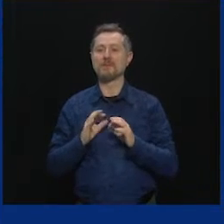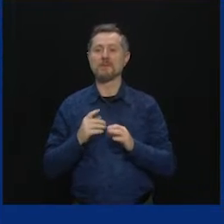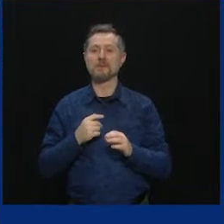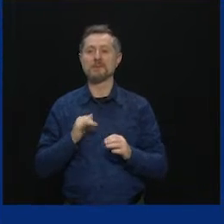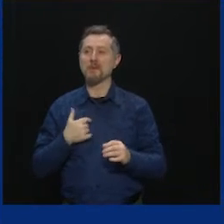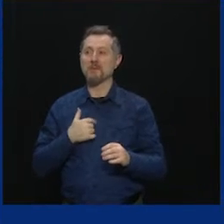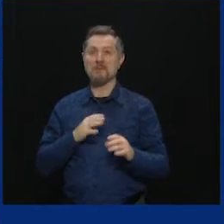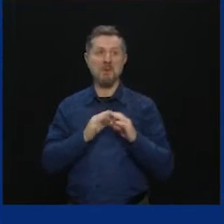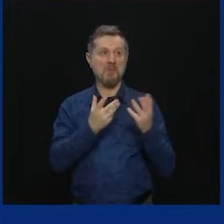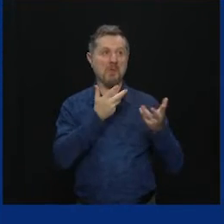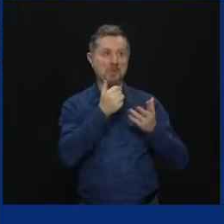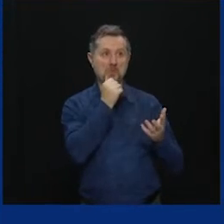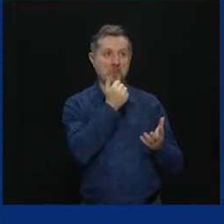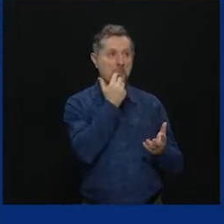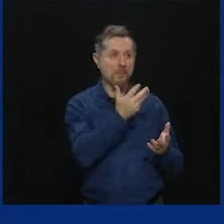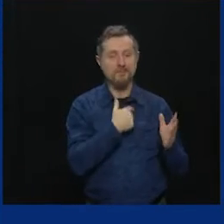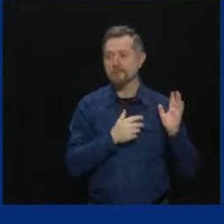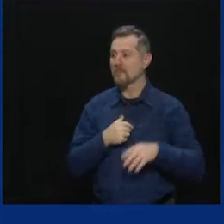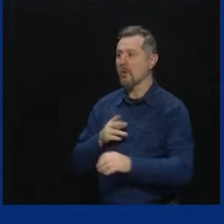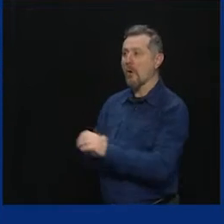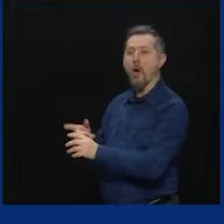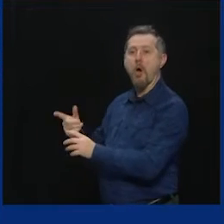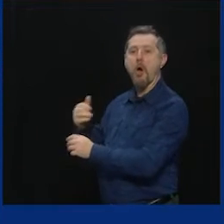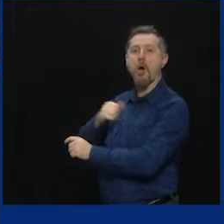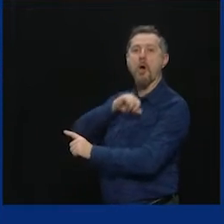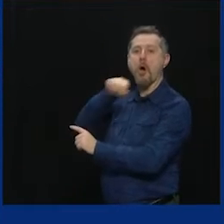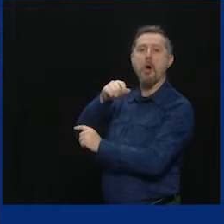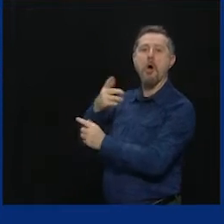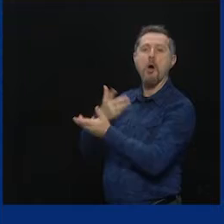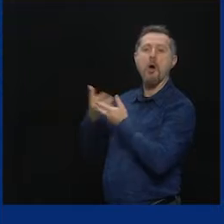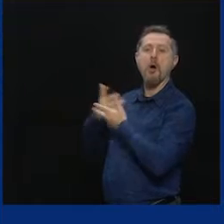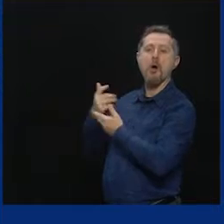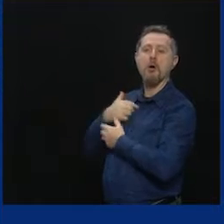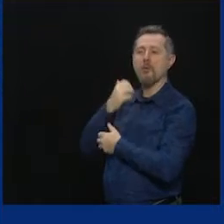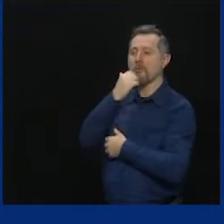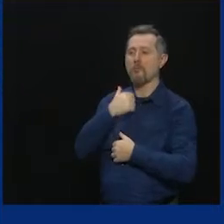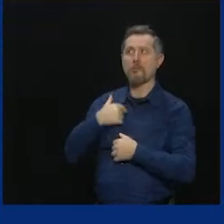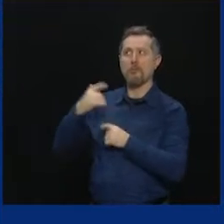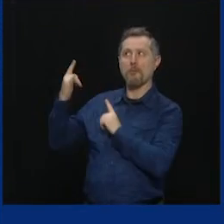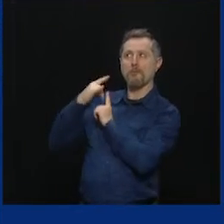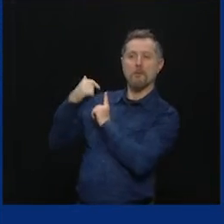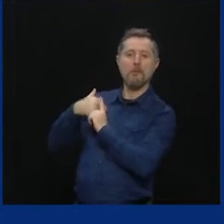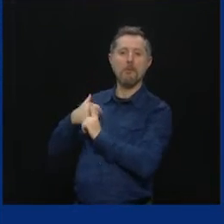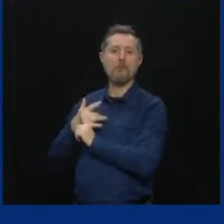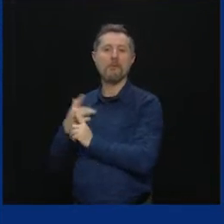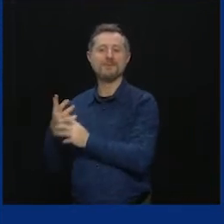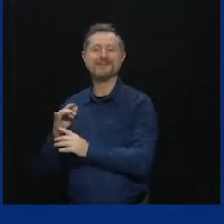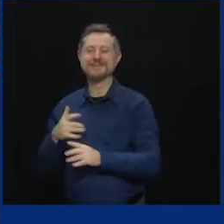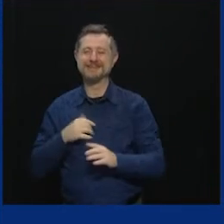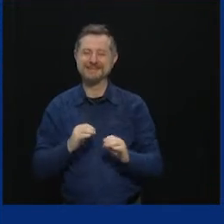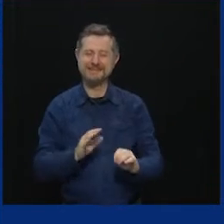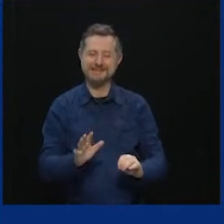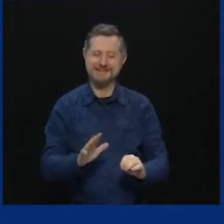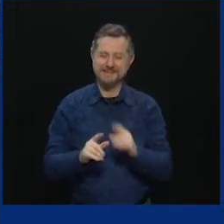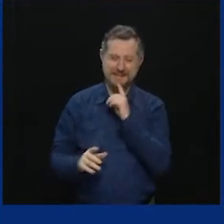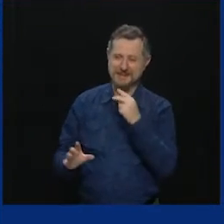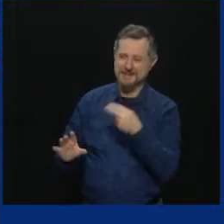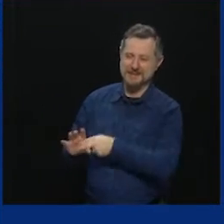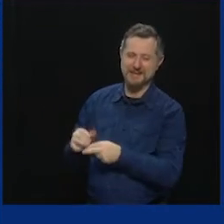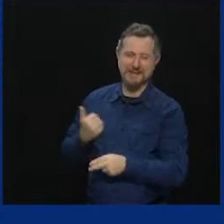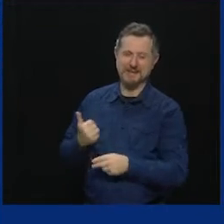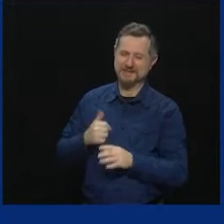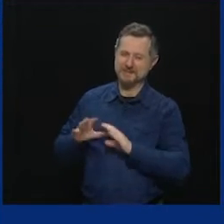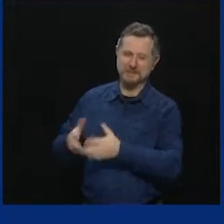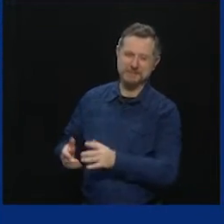value by being part of this gang. We have to show them that, no, that is not the path for you. You